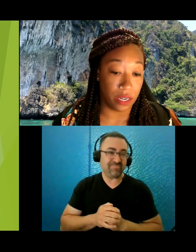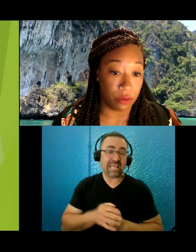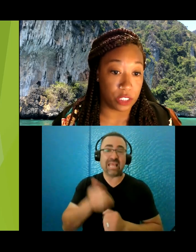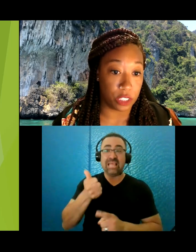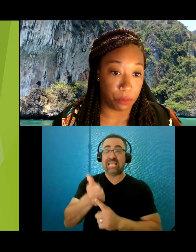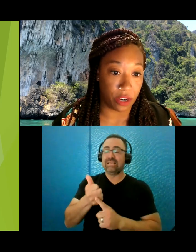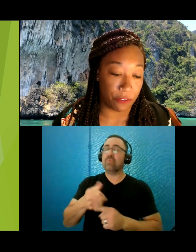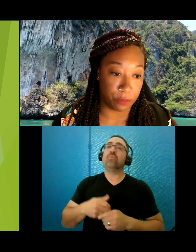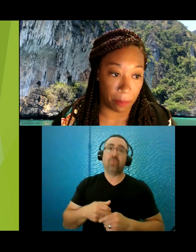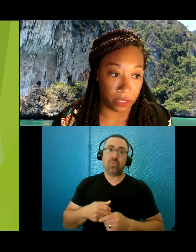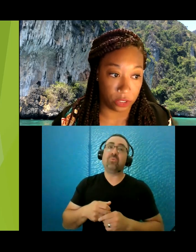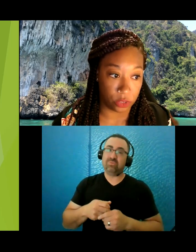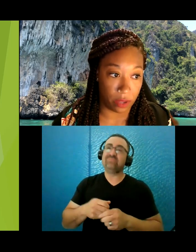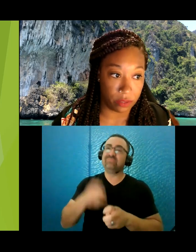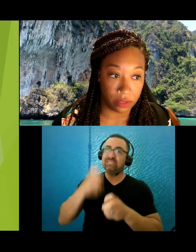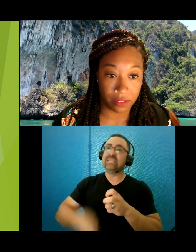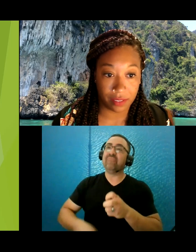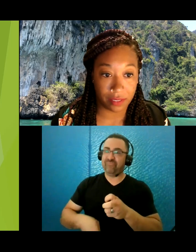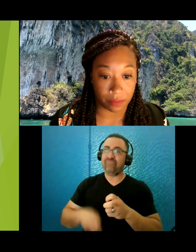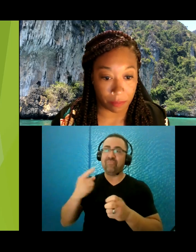is, it's pretty hard for this population as well.